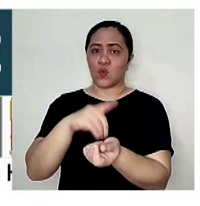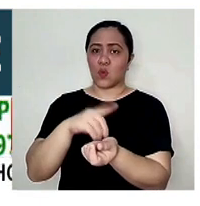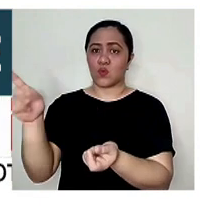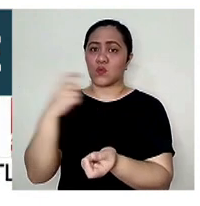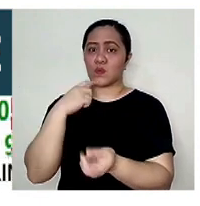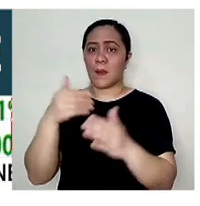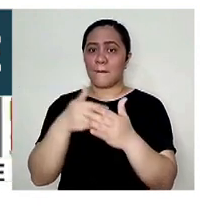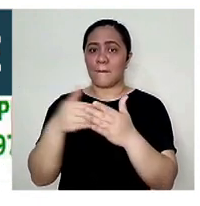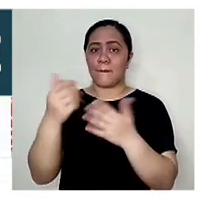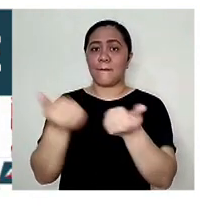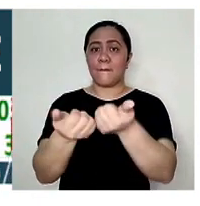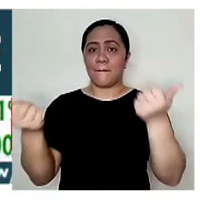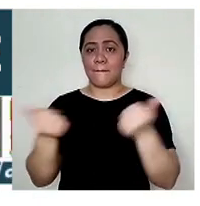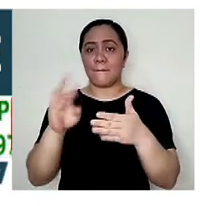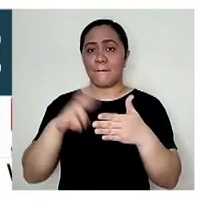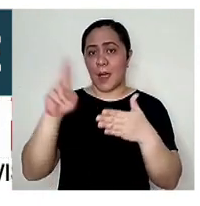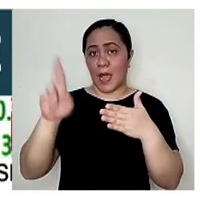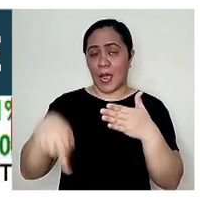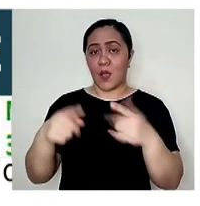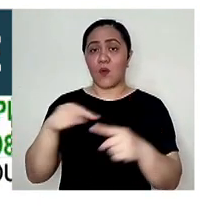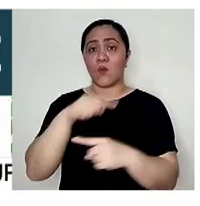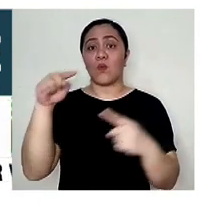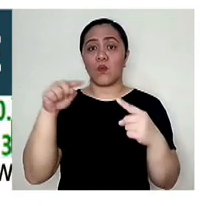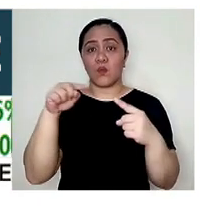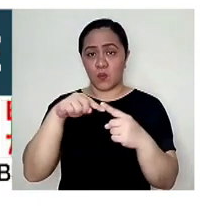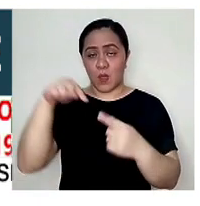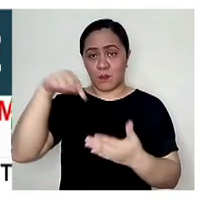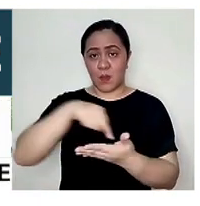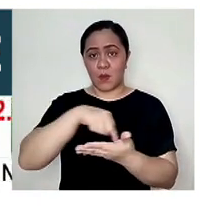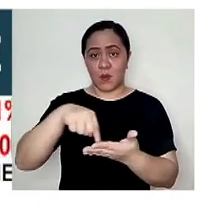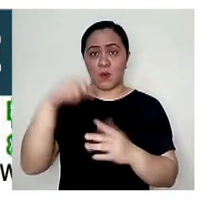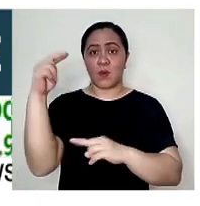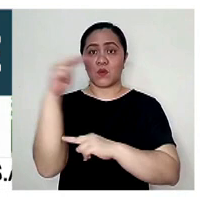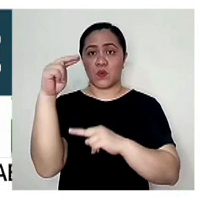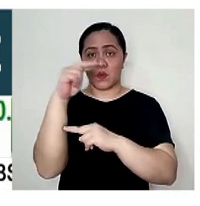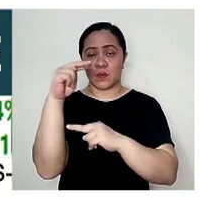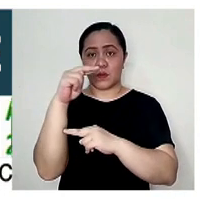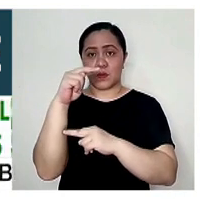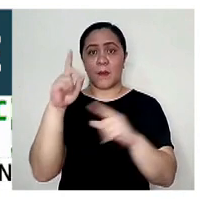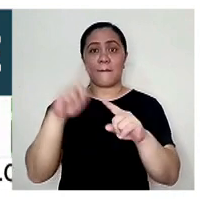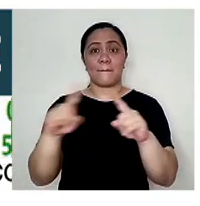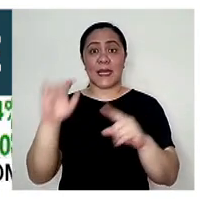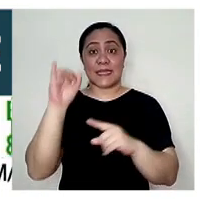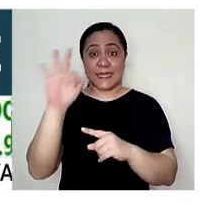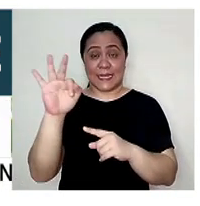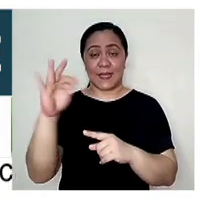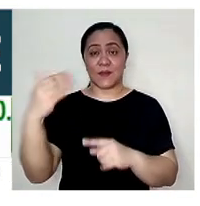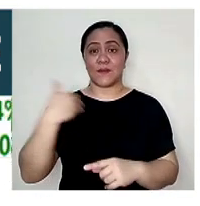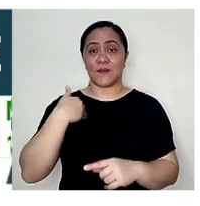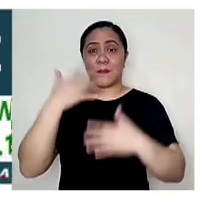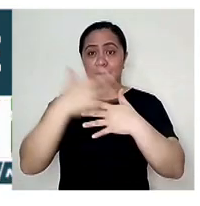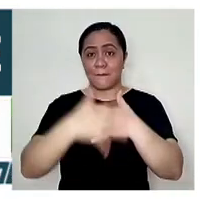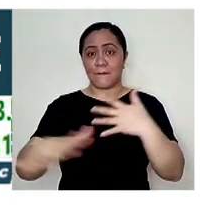available. The results will be available maybe sometime in November, but then it will have to have a period